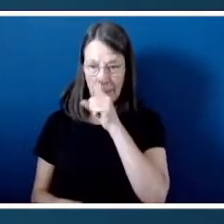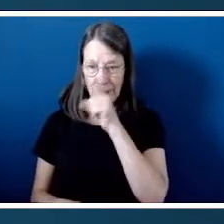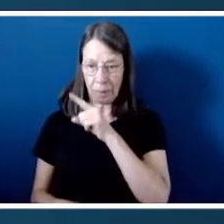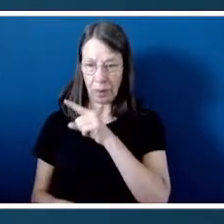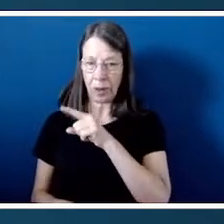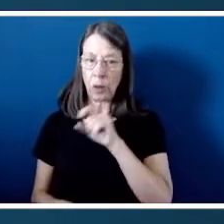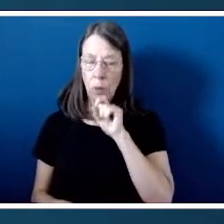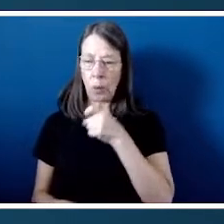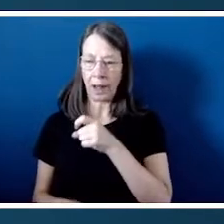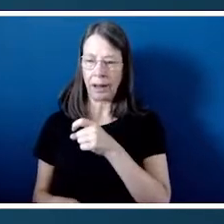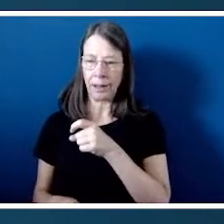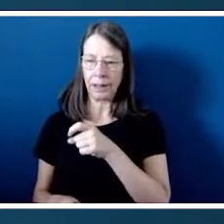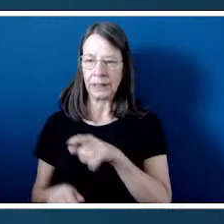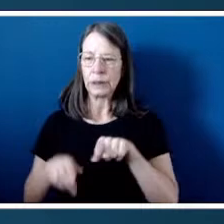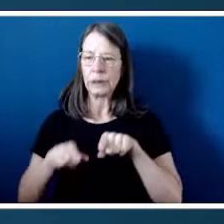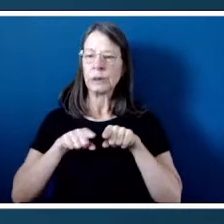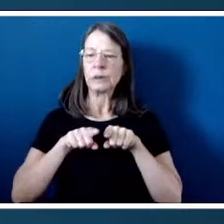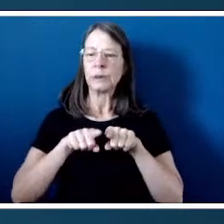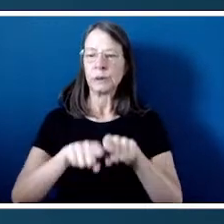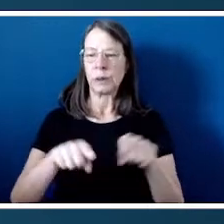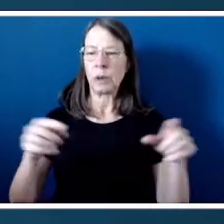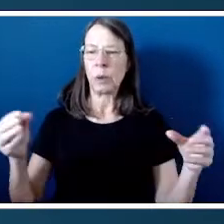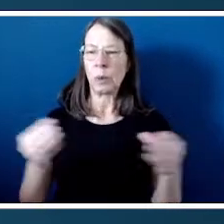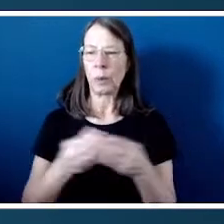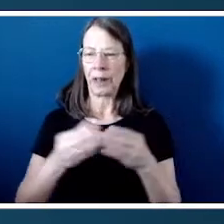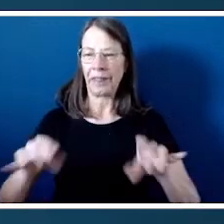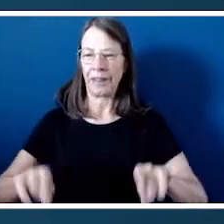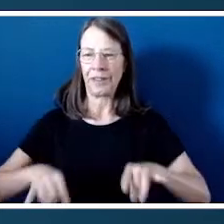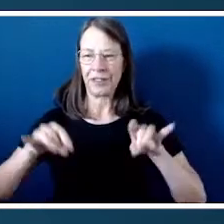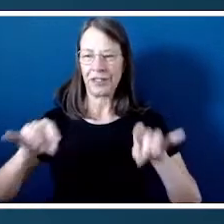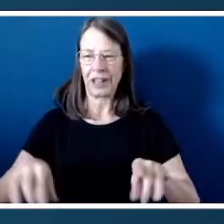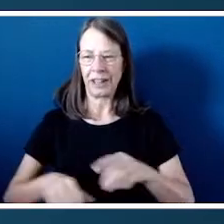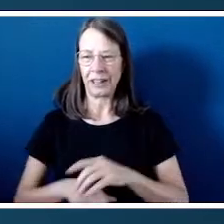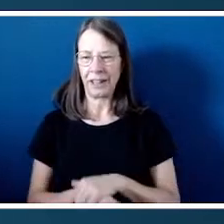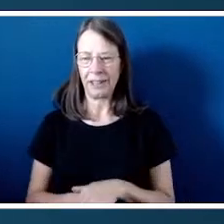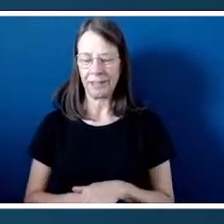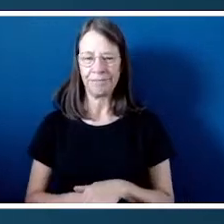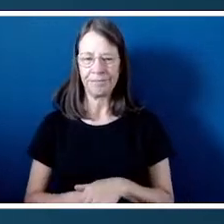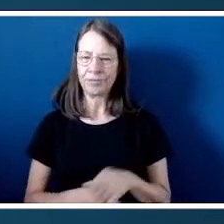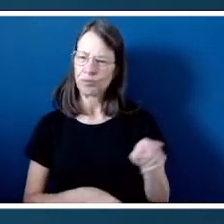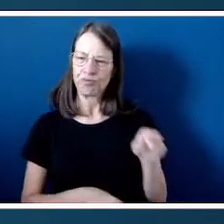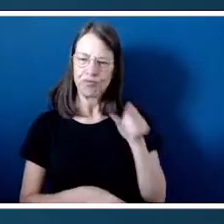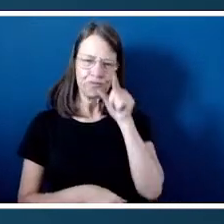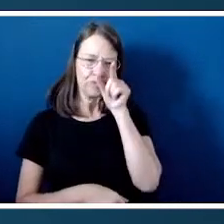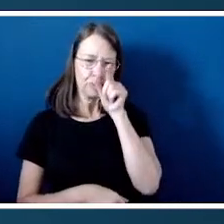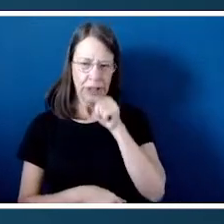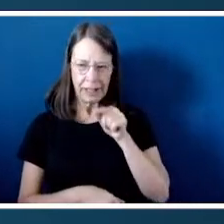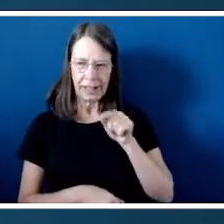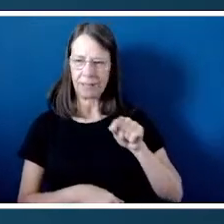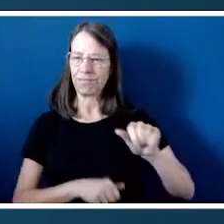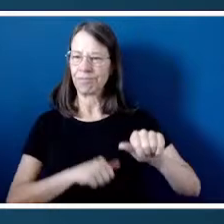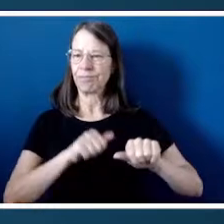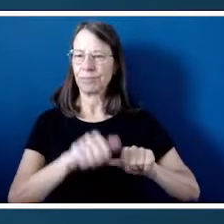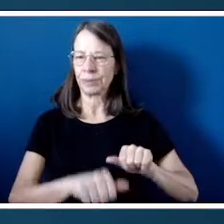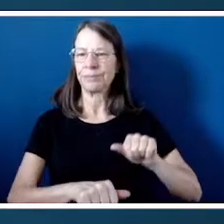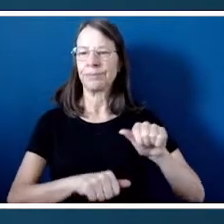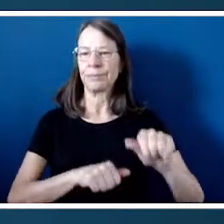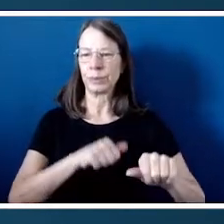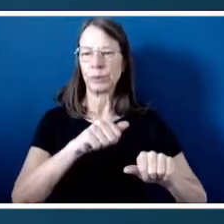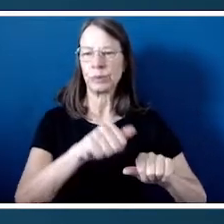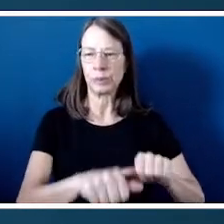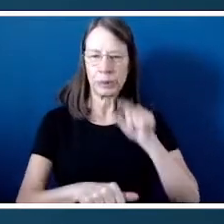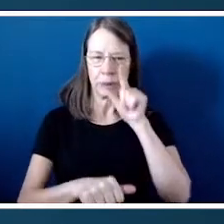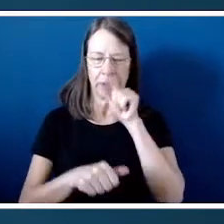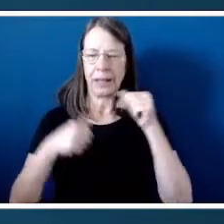step with you as you undertake the steps necessary to get us there.